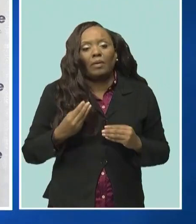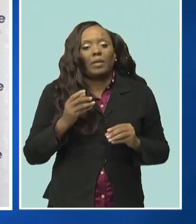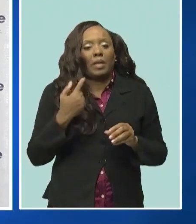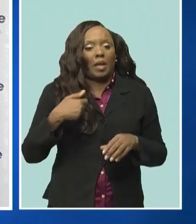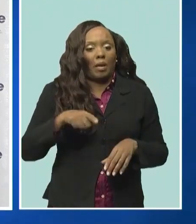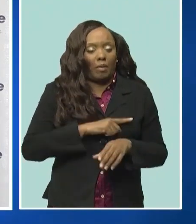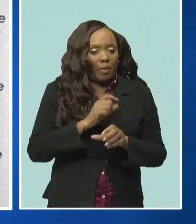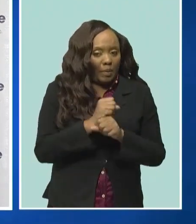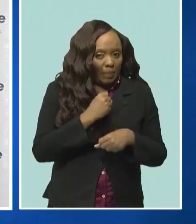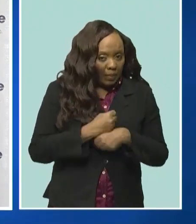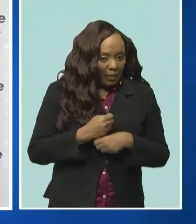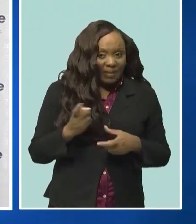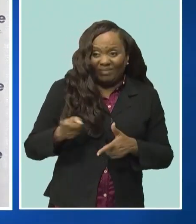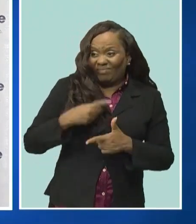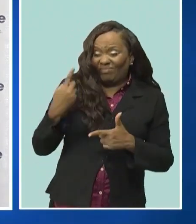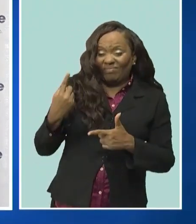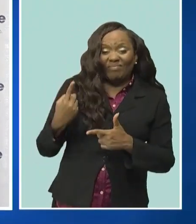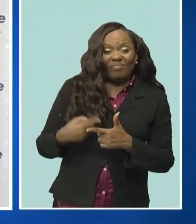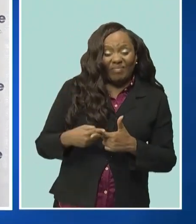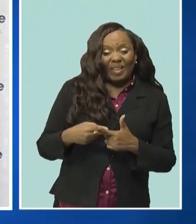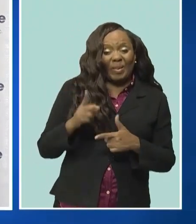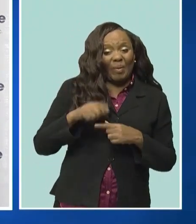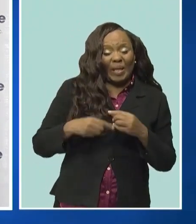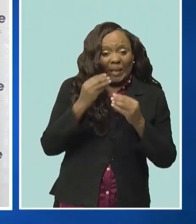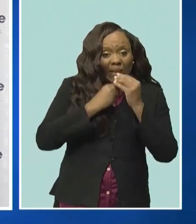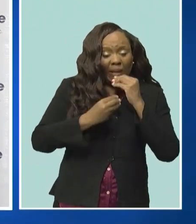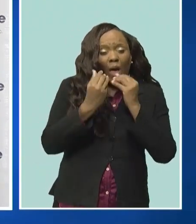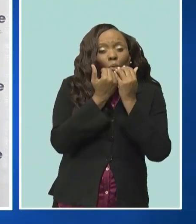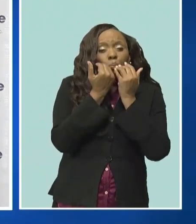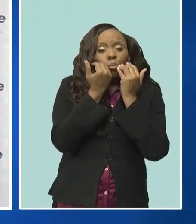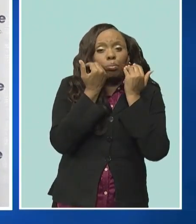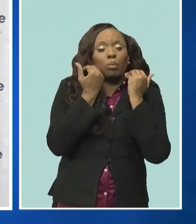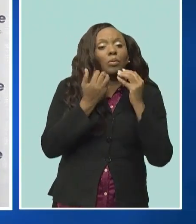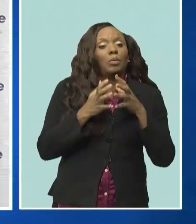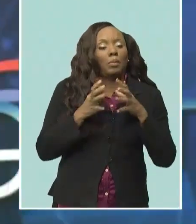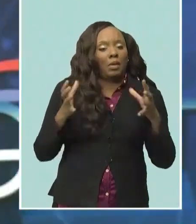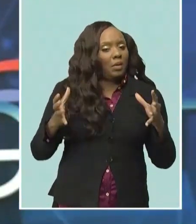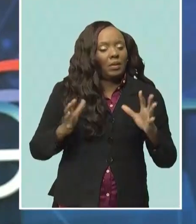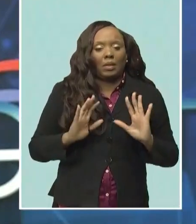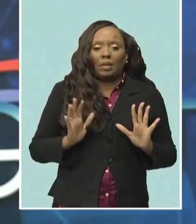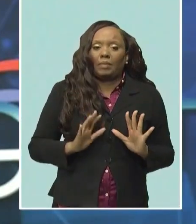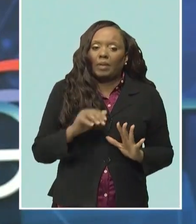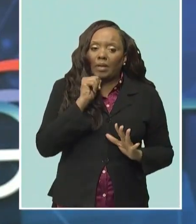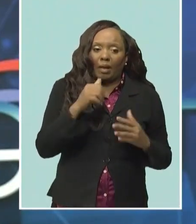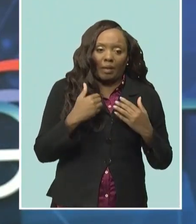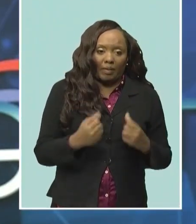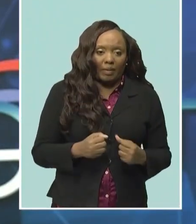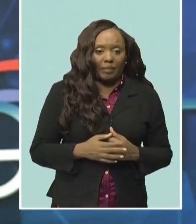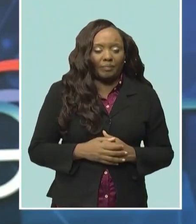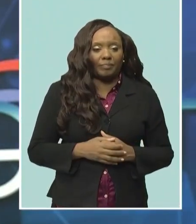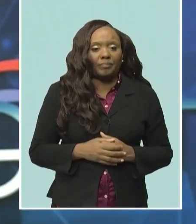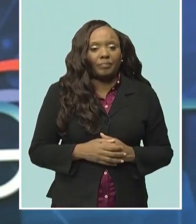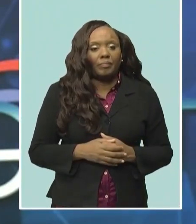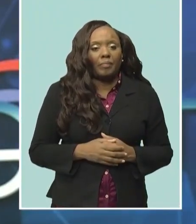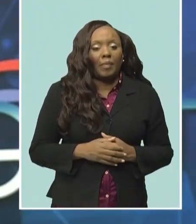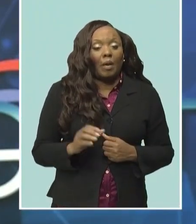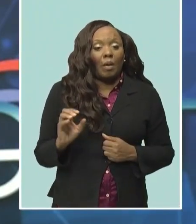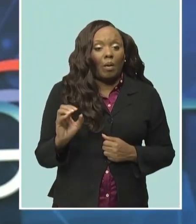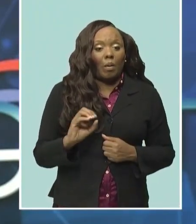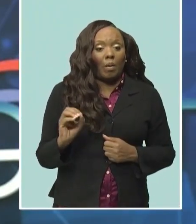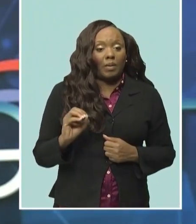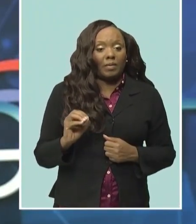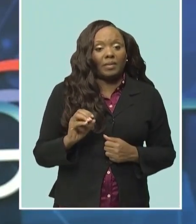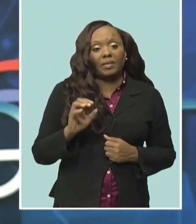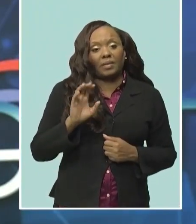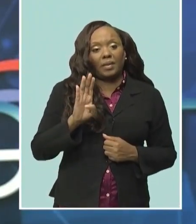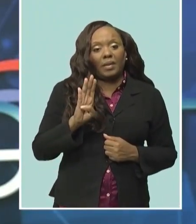Barbados that then in turn can contribute to a healthier population. Oyston's Bay Garden in Christchurch